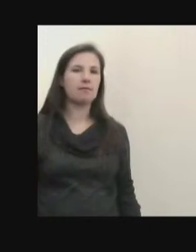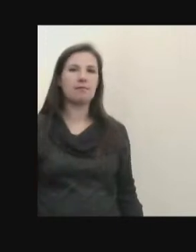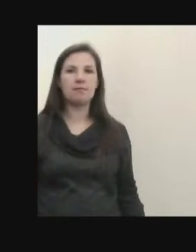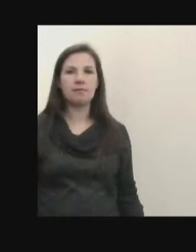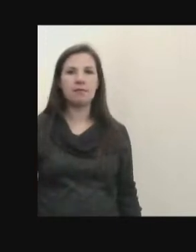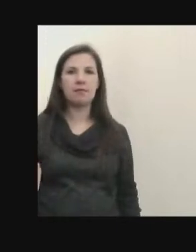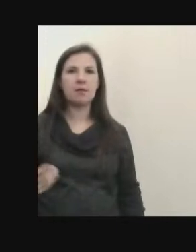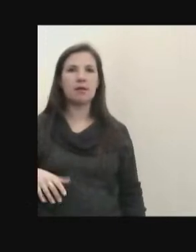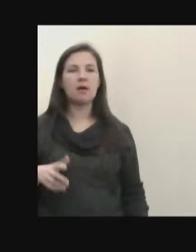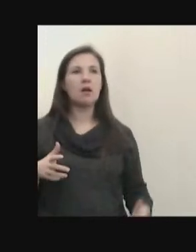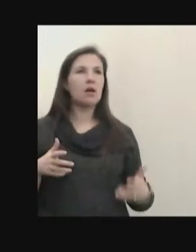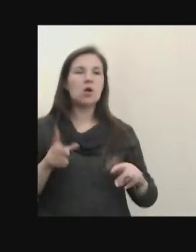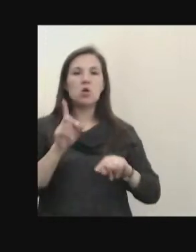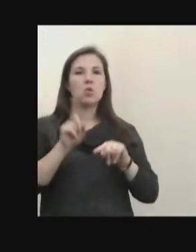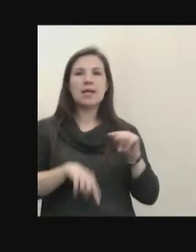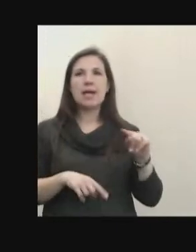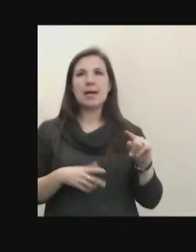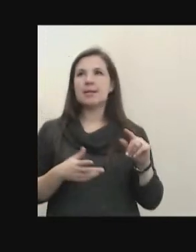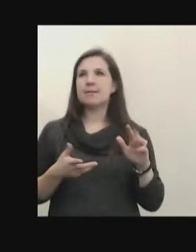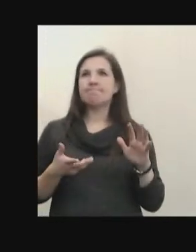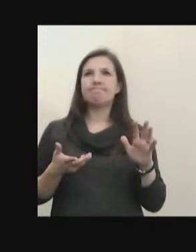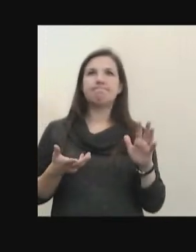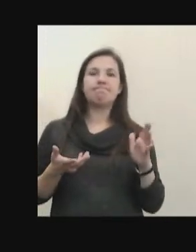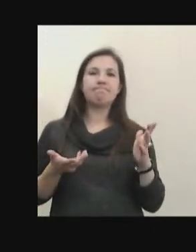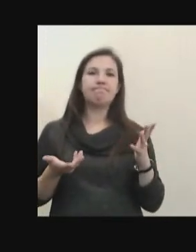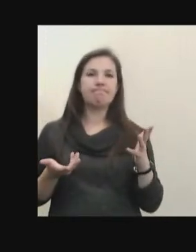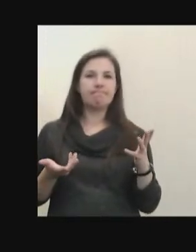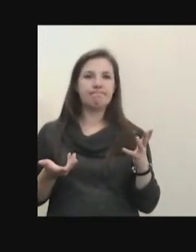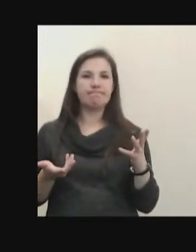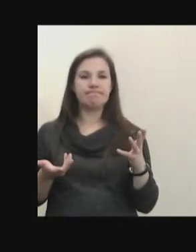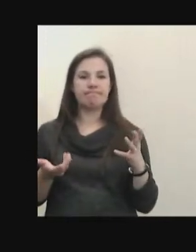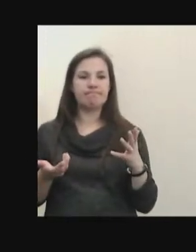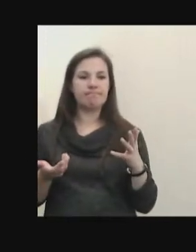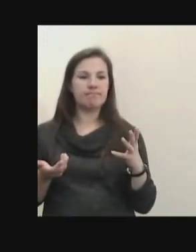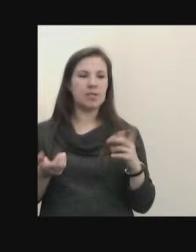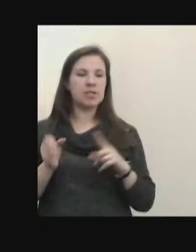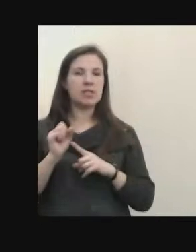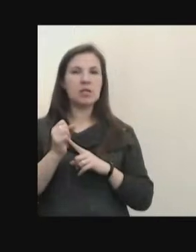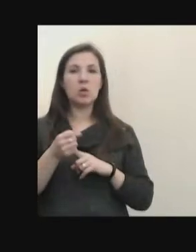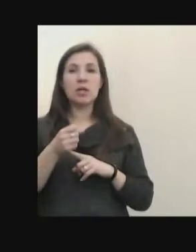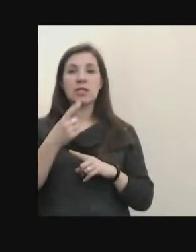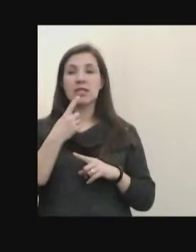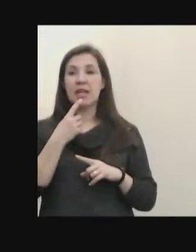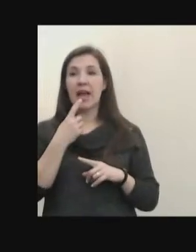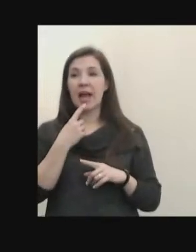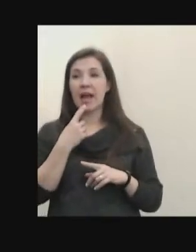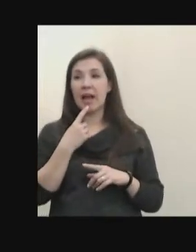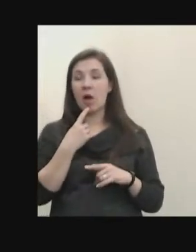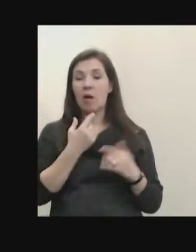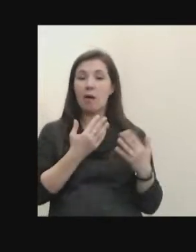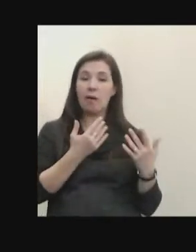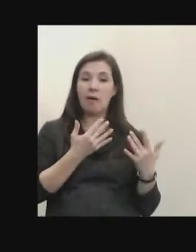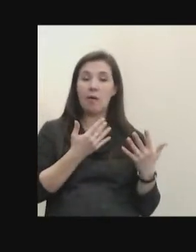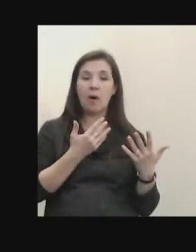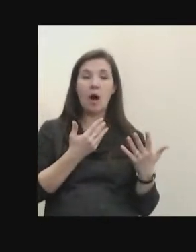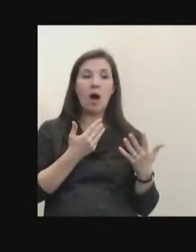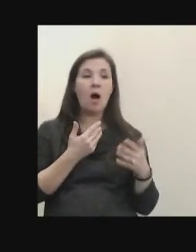We can't get in a situation where we're basically saying we're triaging people to the effect of